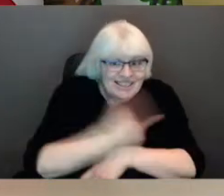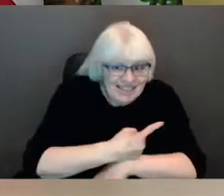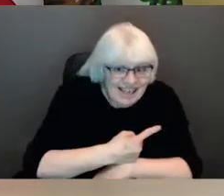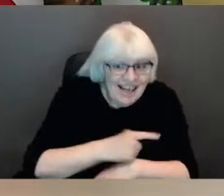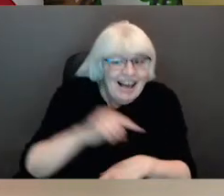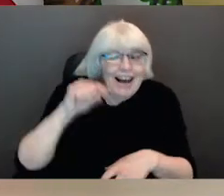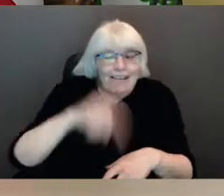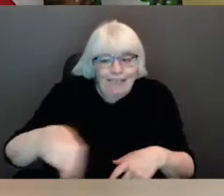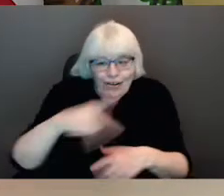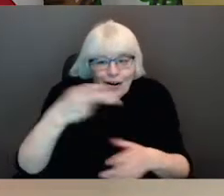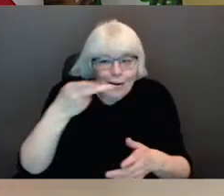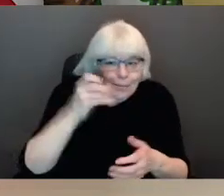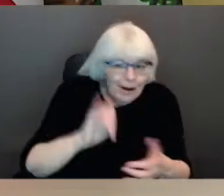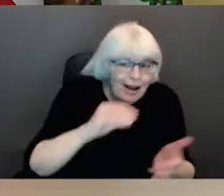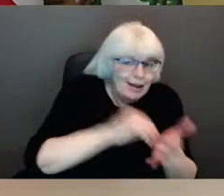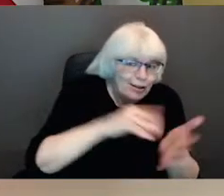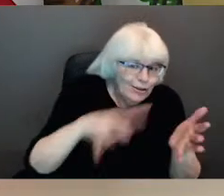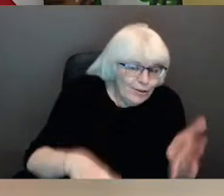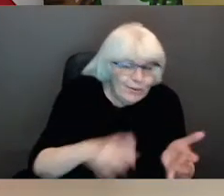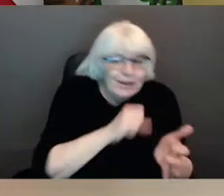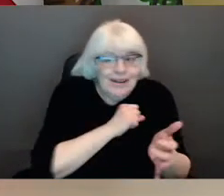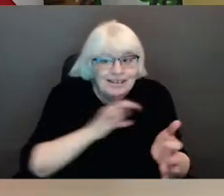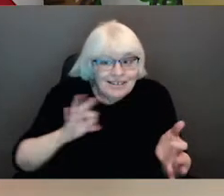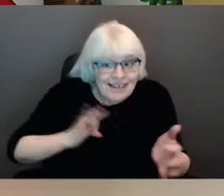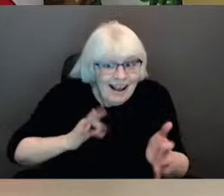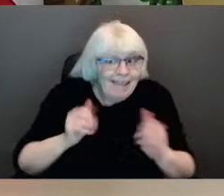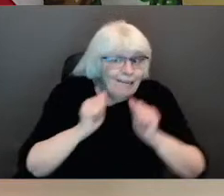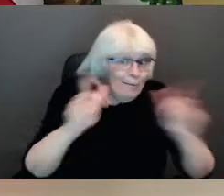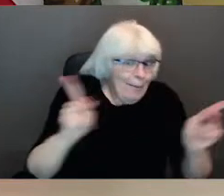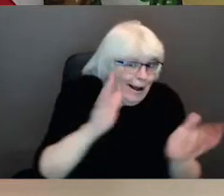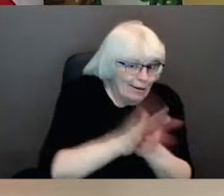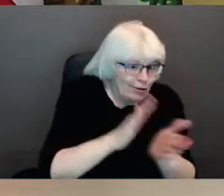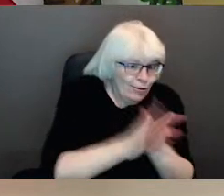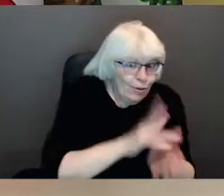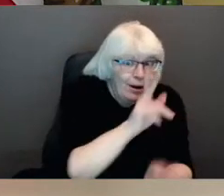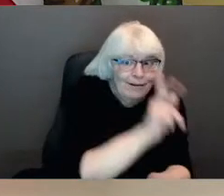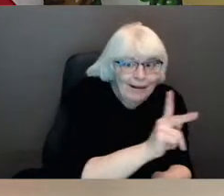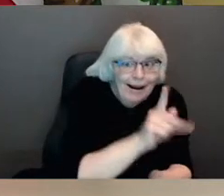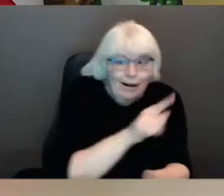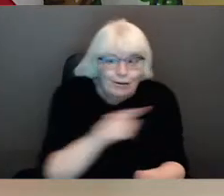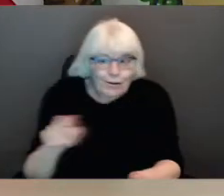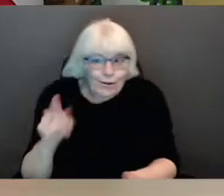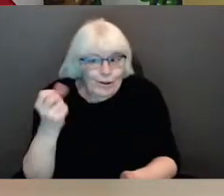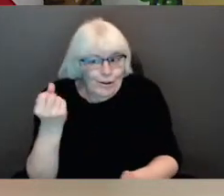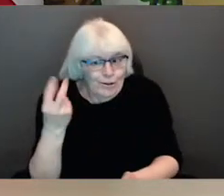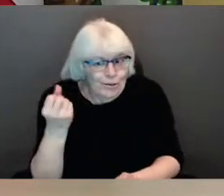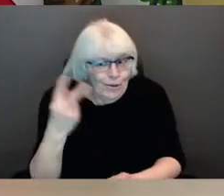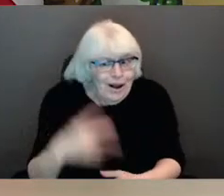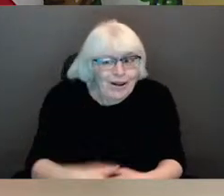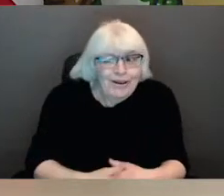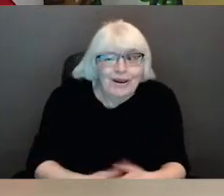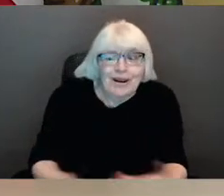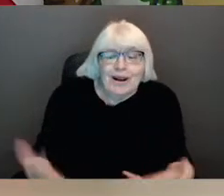person for grades K to 12. Our top priority is for students and staff to return to in-class learning